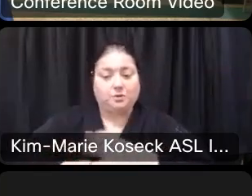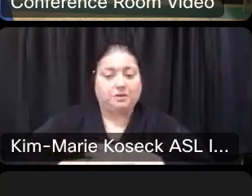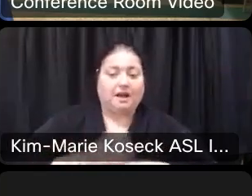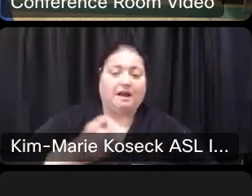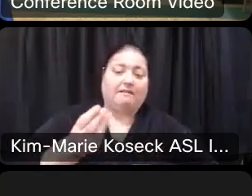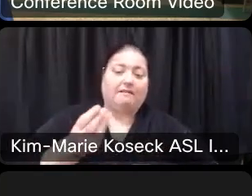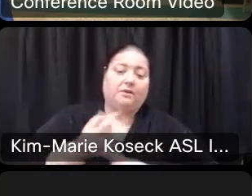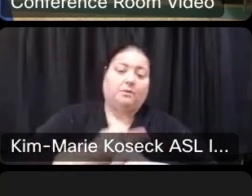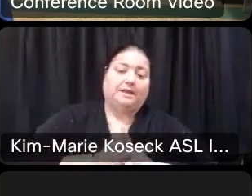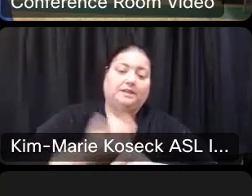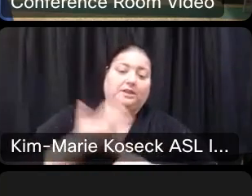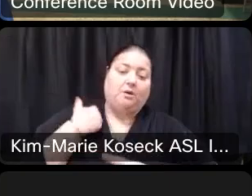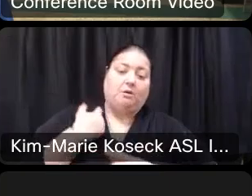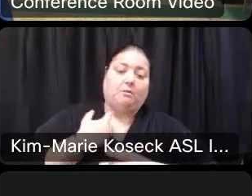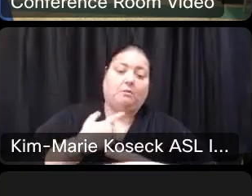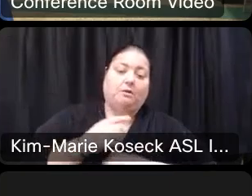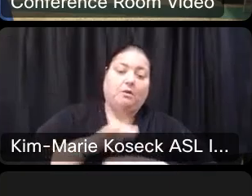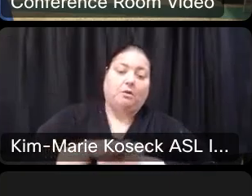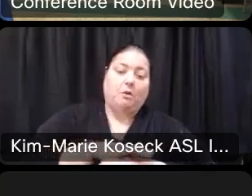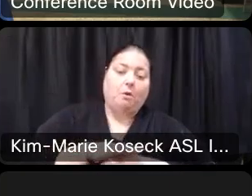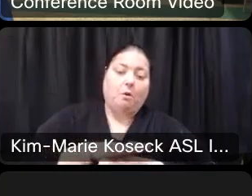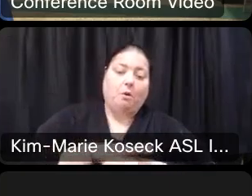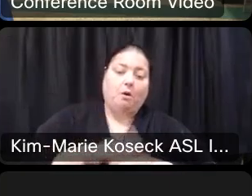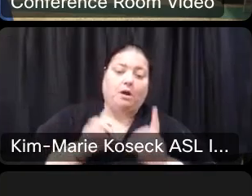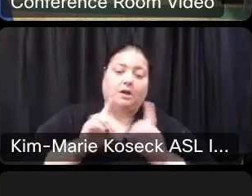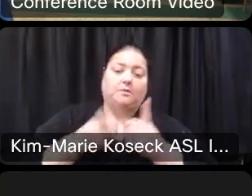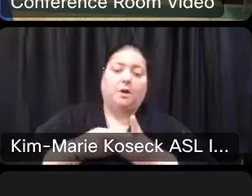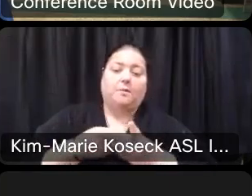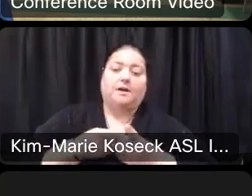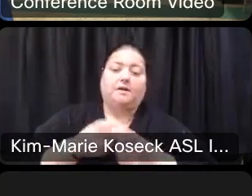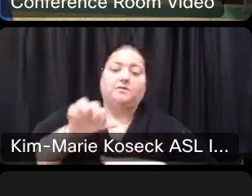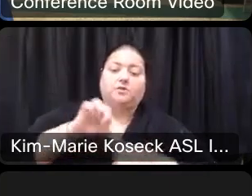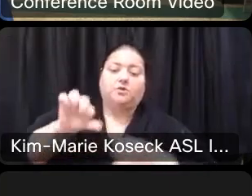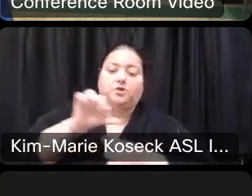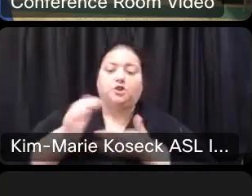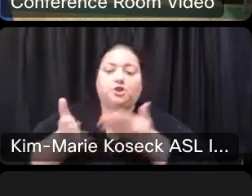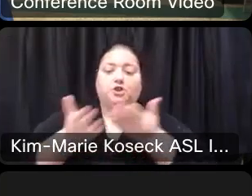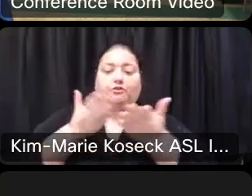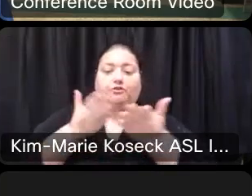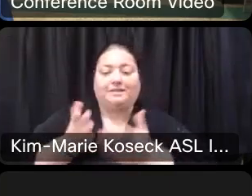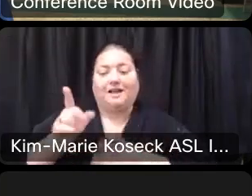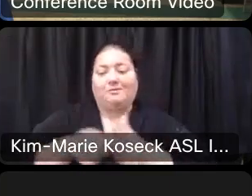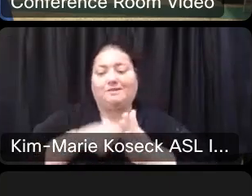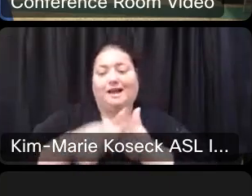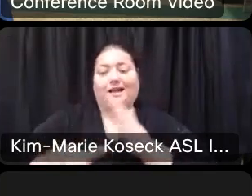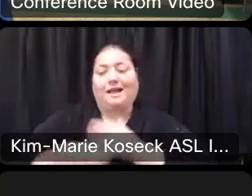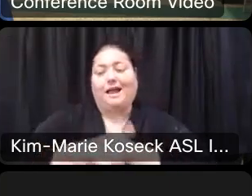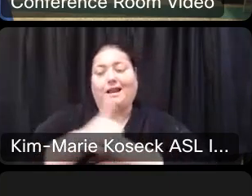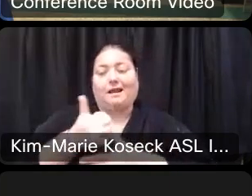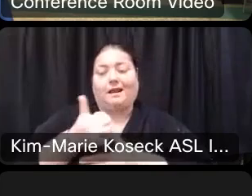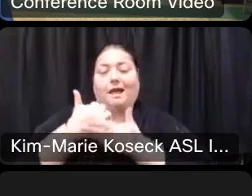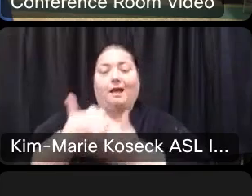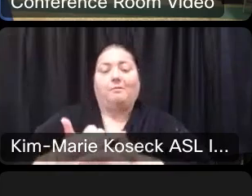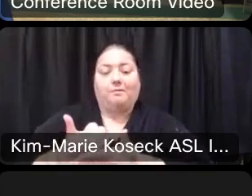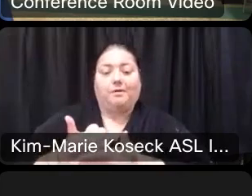my local um Department of Social Services office, I was denied any help for helping